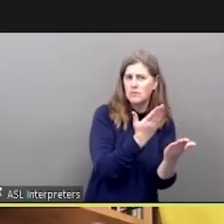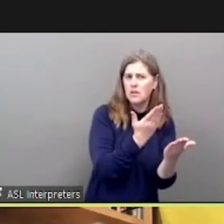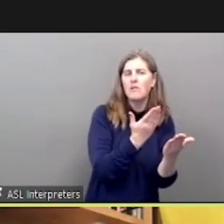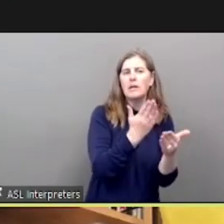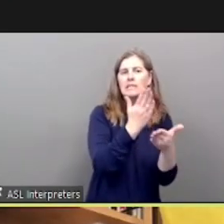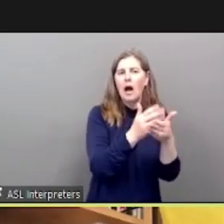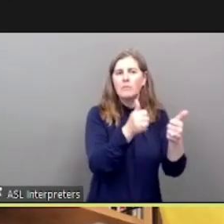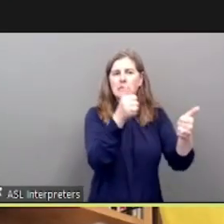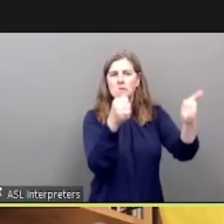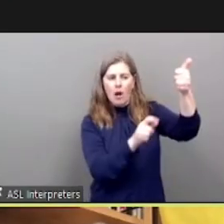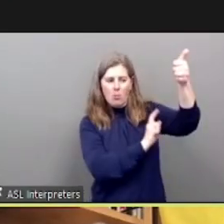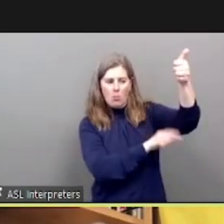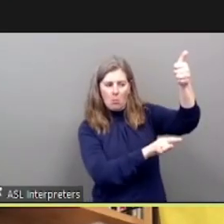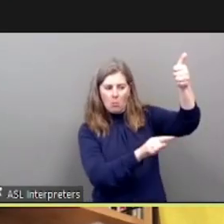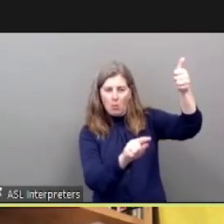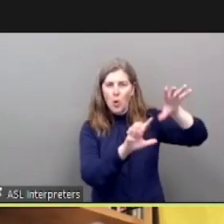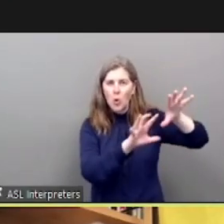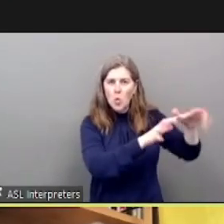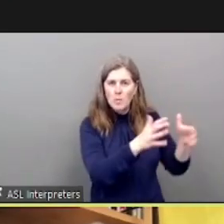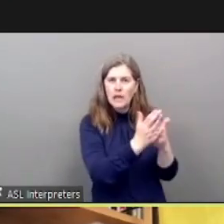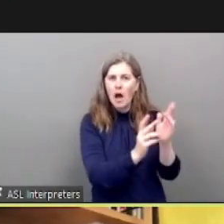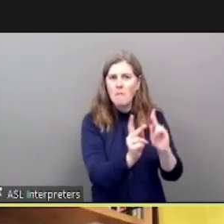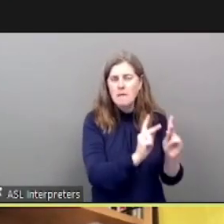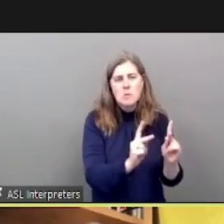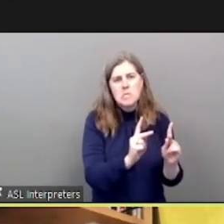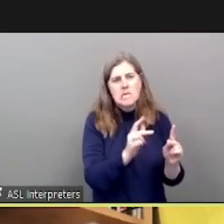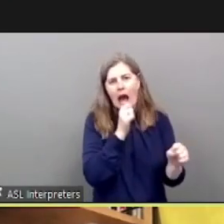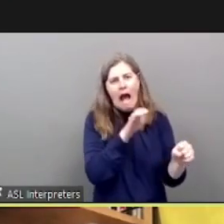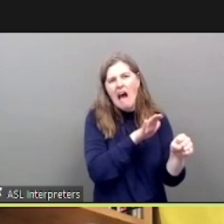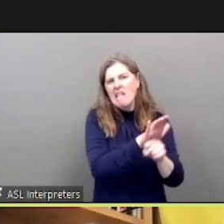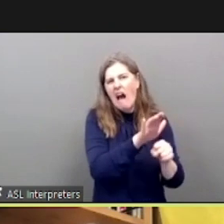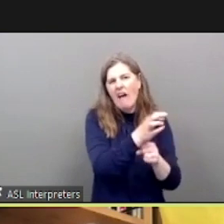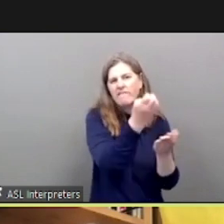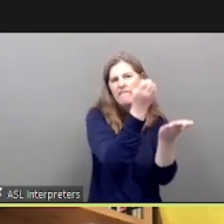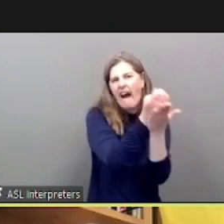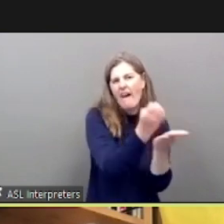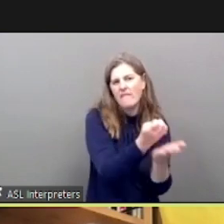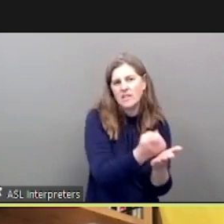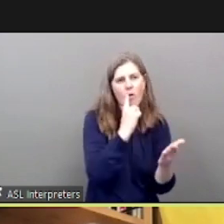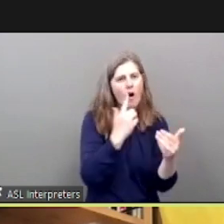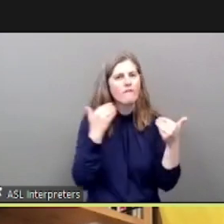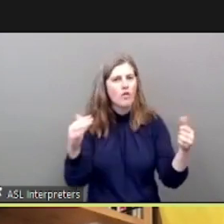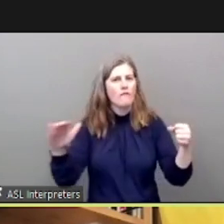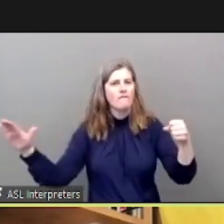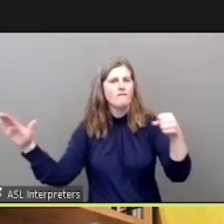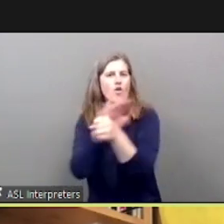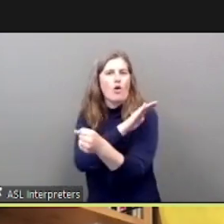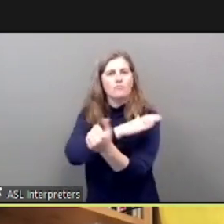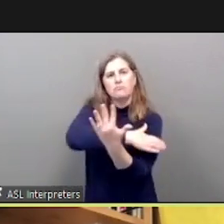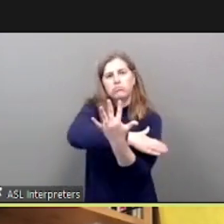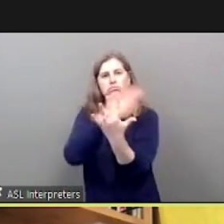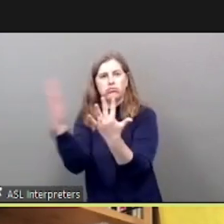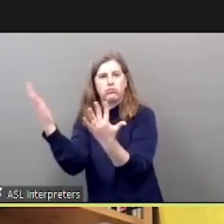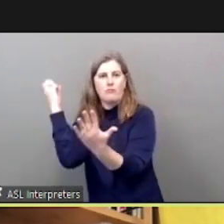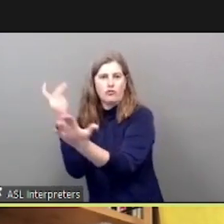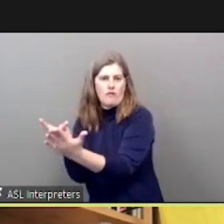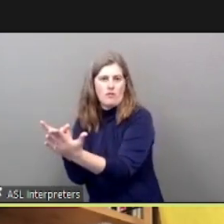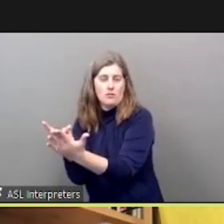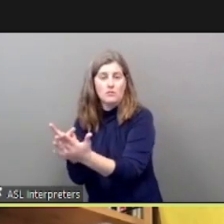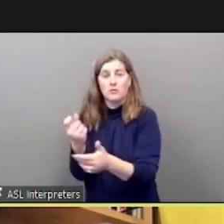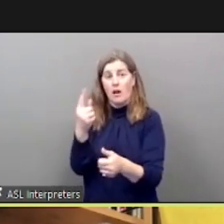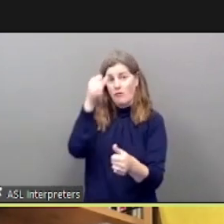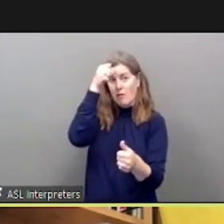or in some people, there's not enough evidence to warrant full approval at the present time. You'll remember